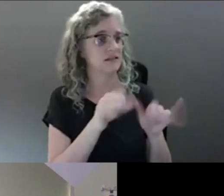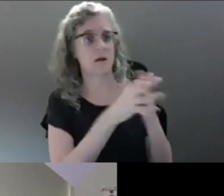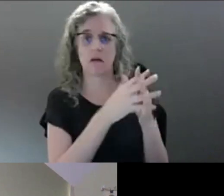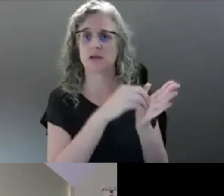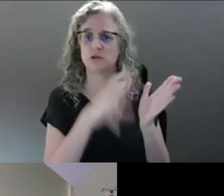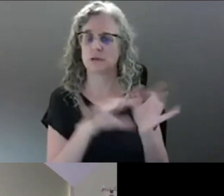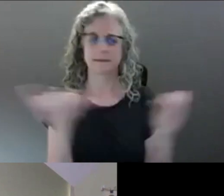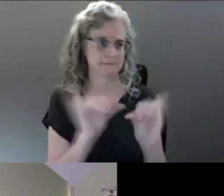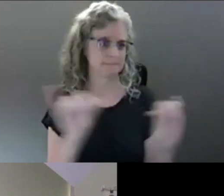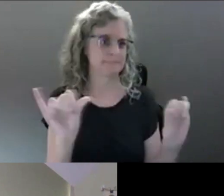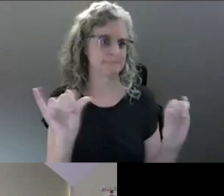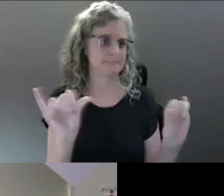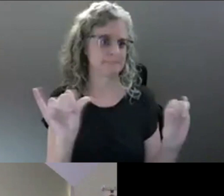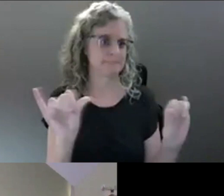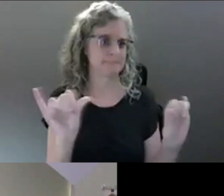US.